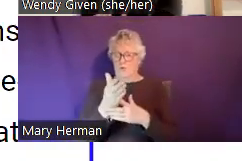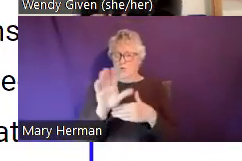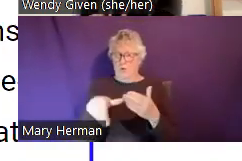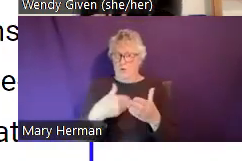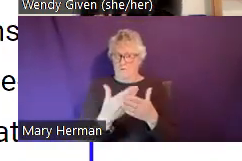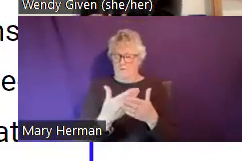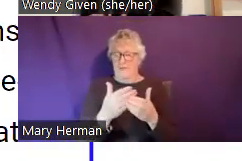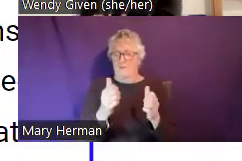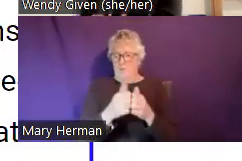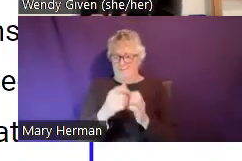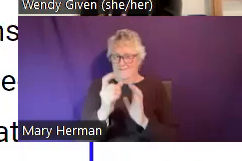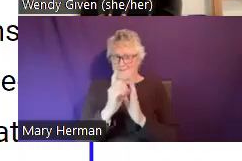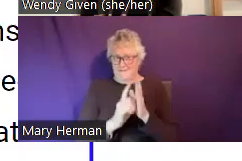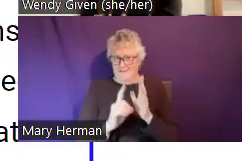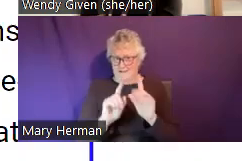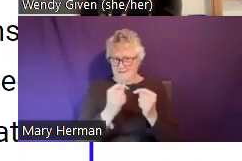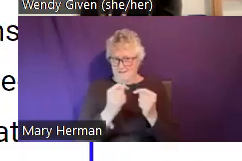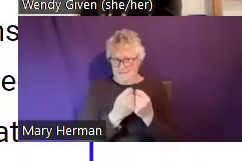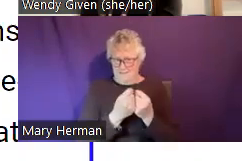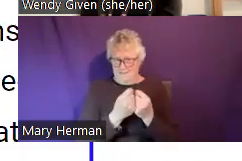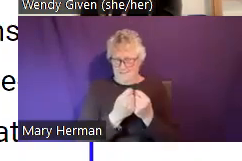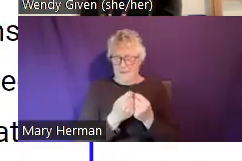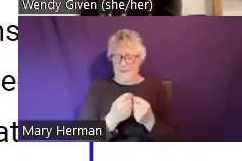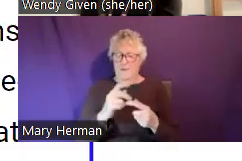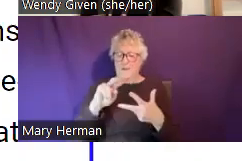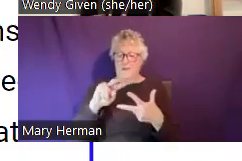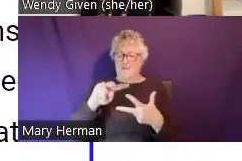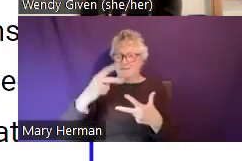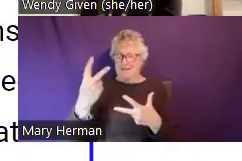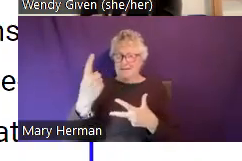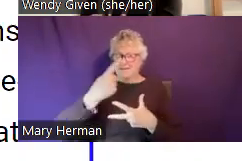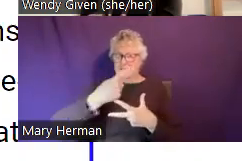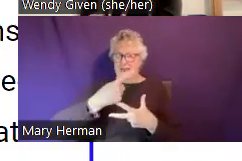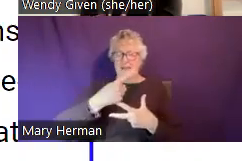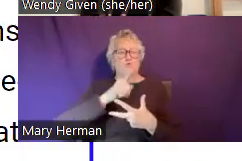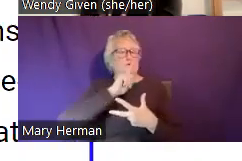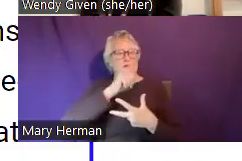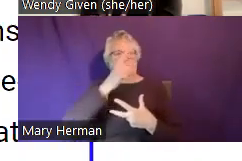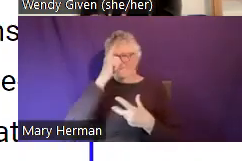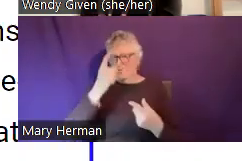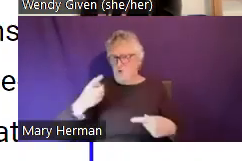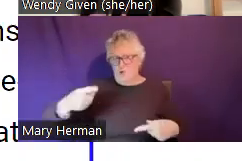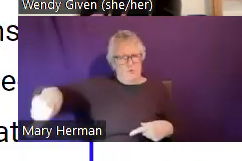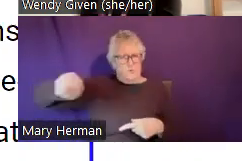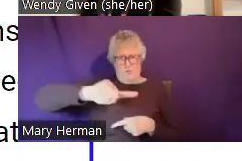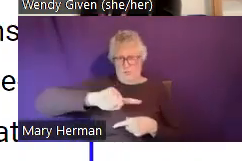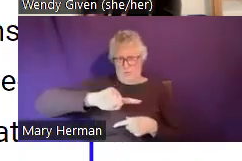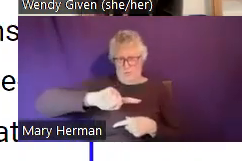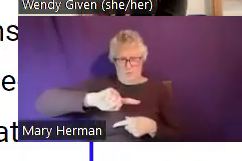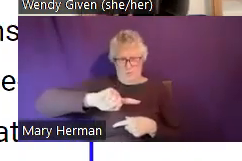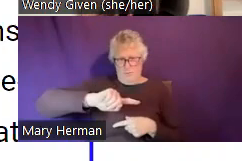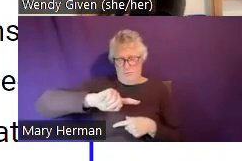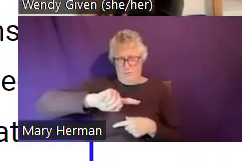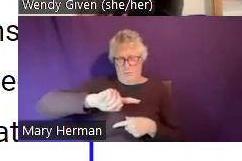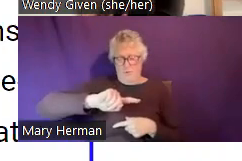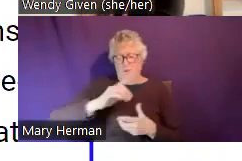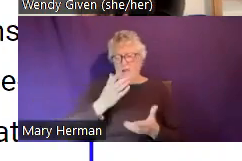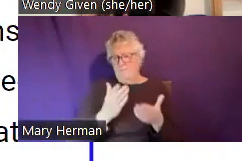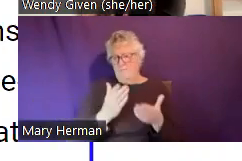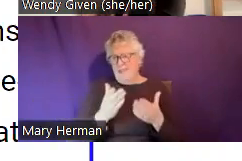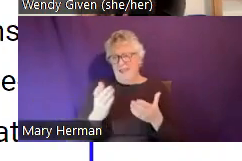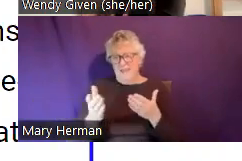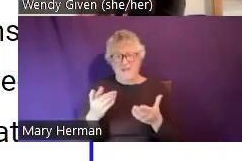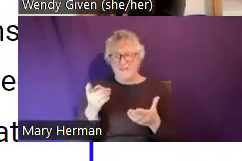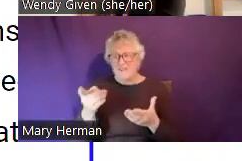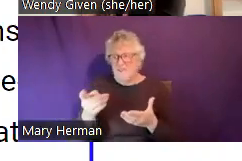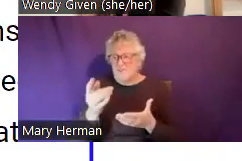well. Then on the second day, it's really for you. Go if this, you might be an artist who's never been to